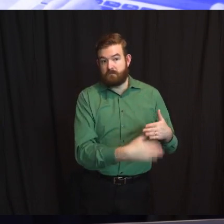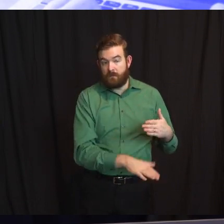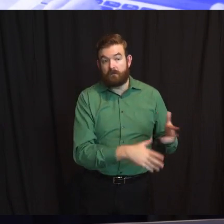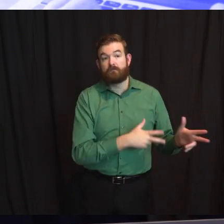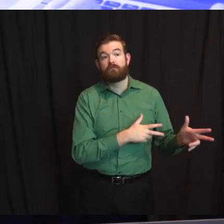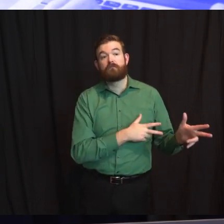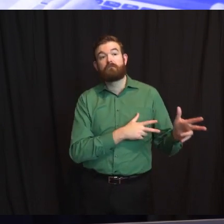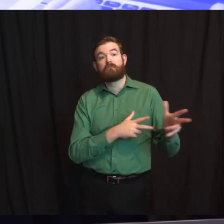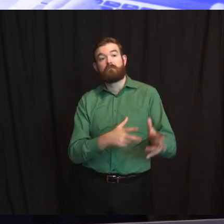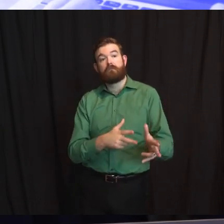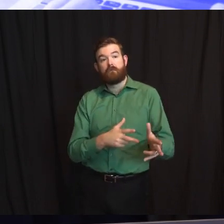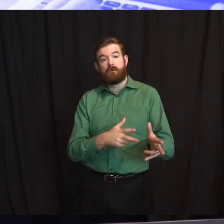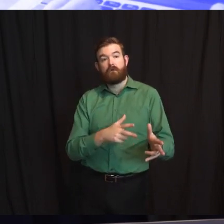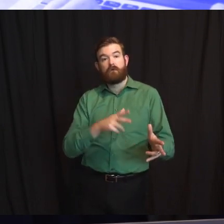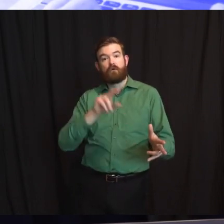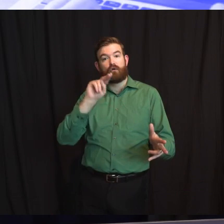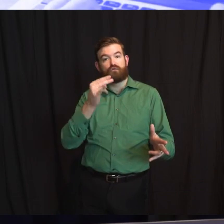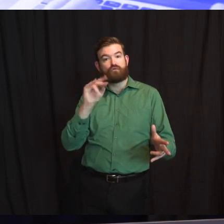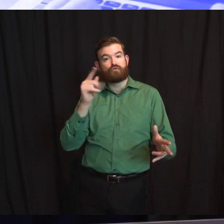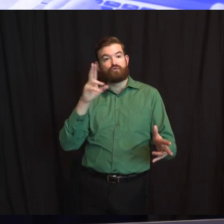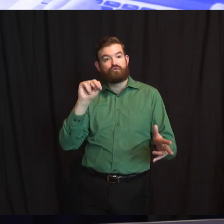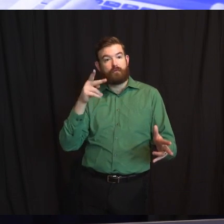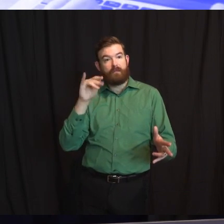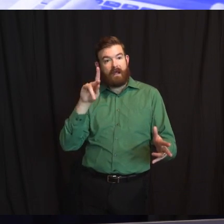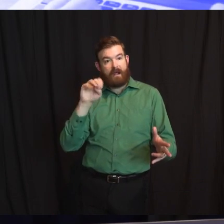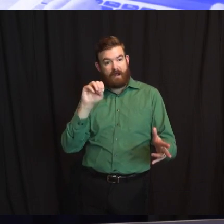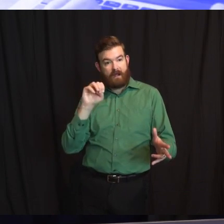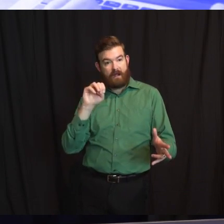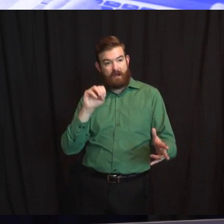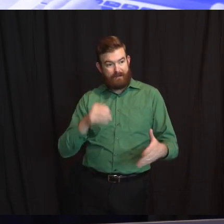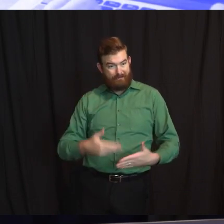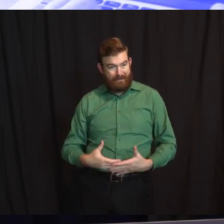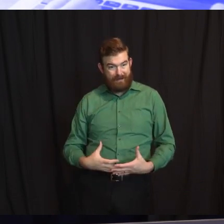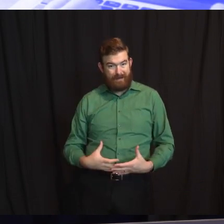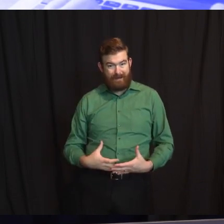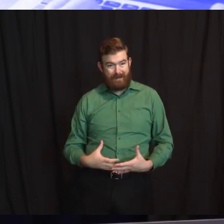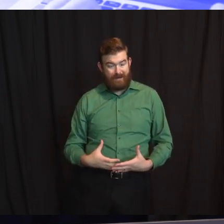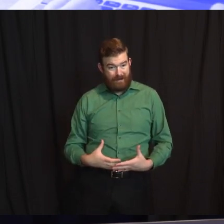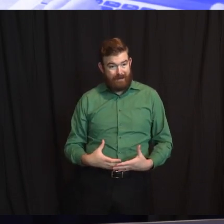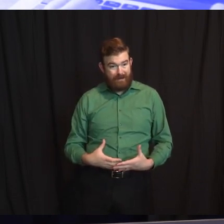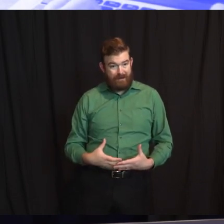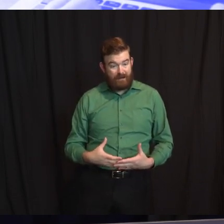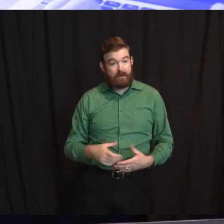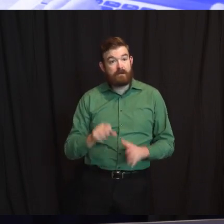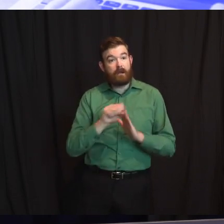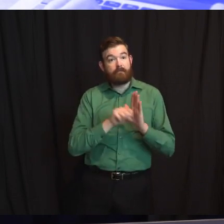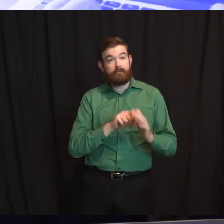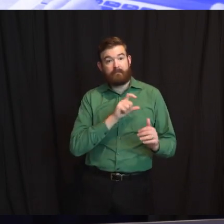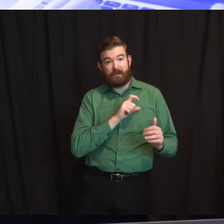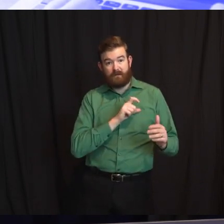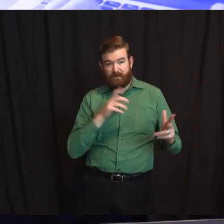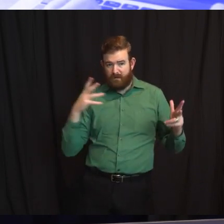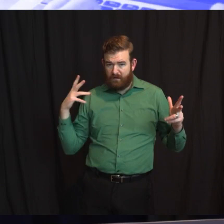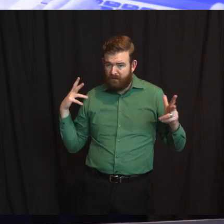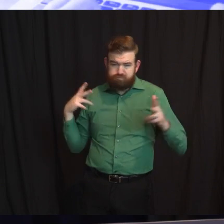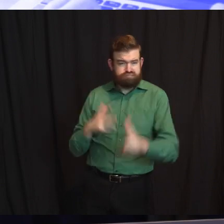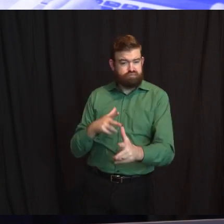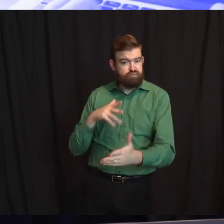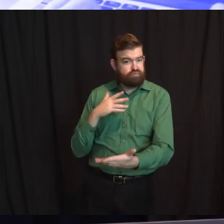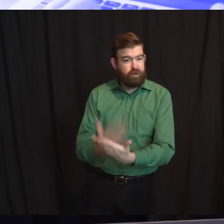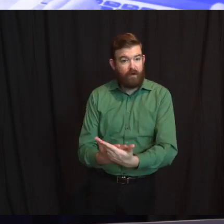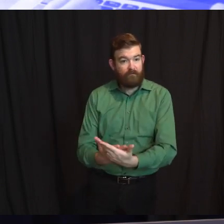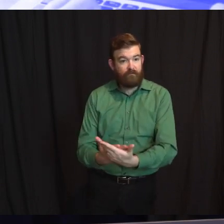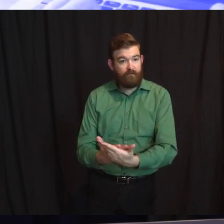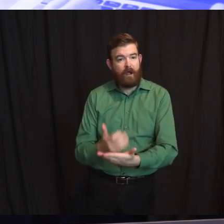at interchange 8A and called for help, and troopers Murray and Noel from Cranberry Station arrived and